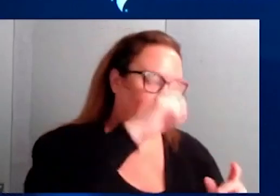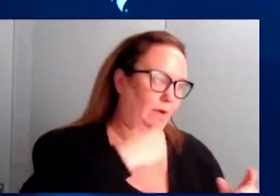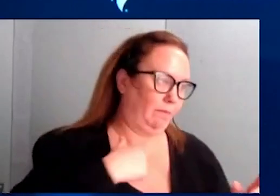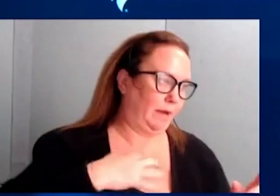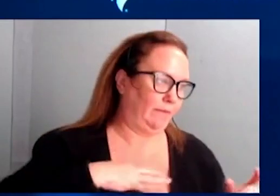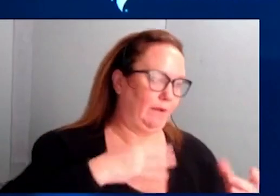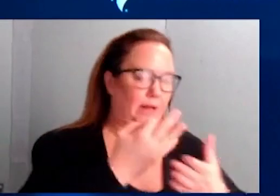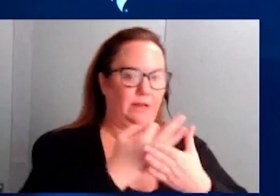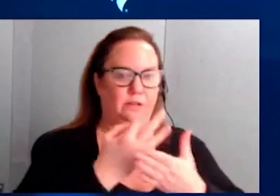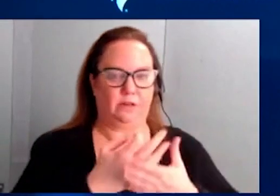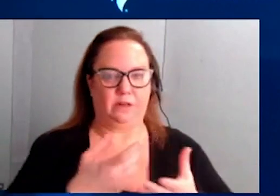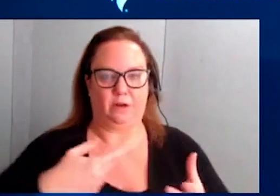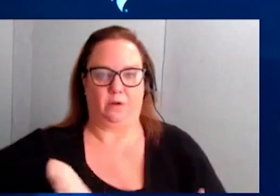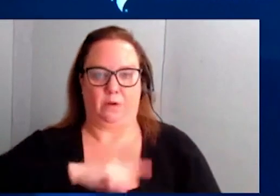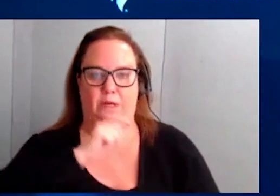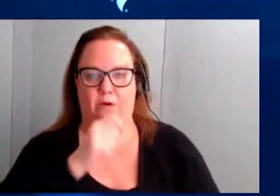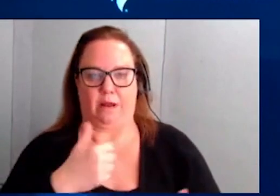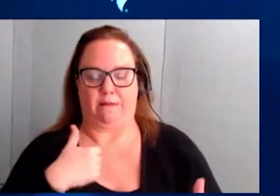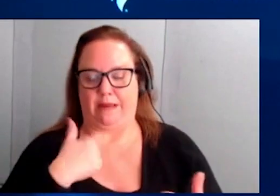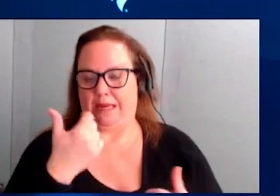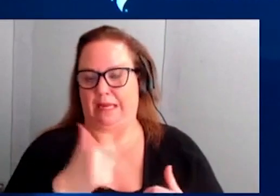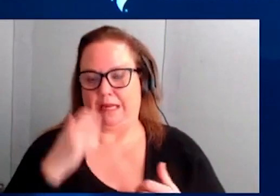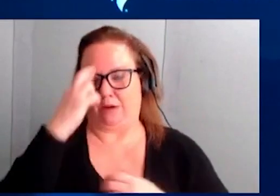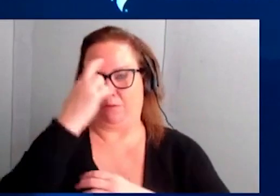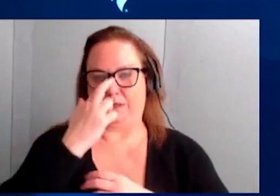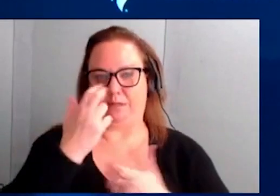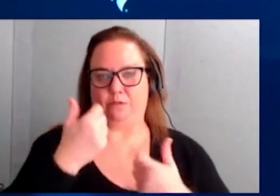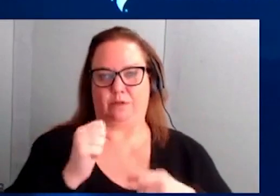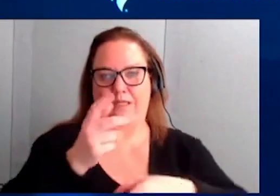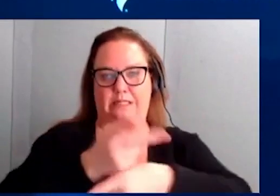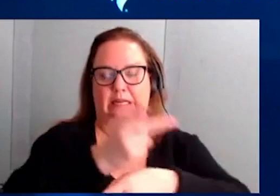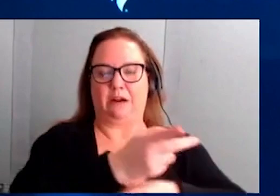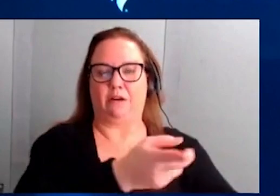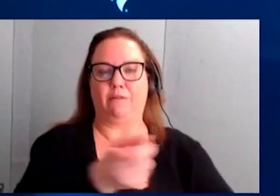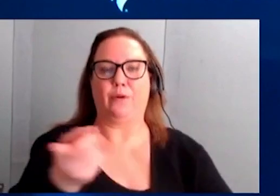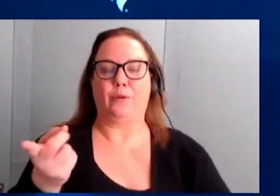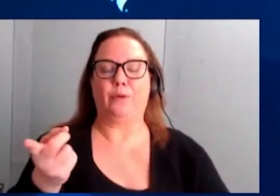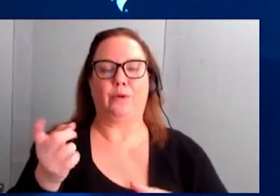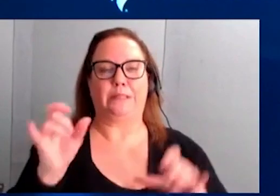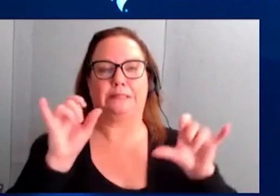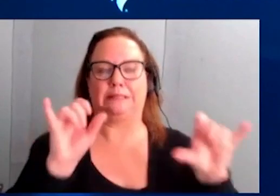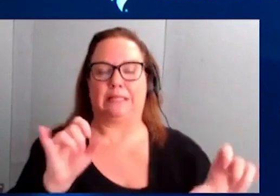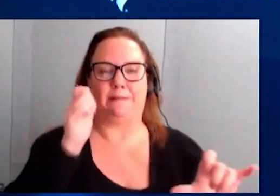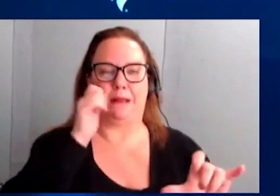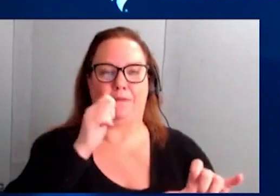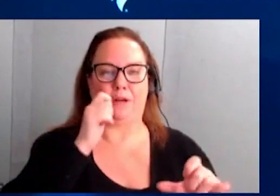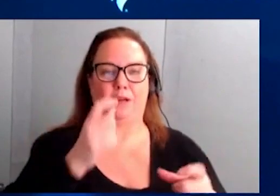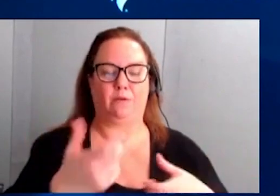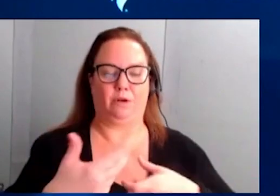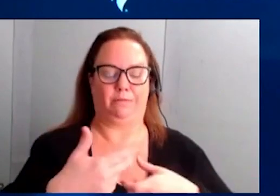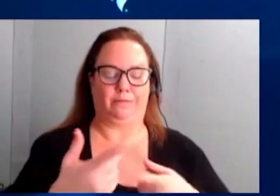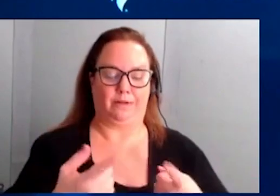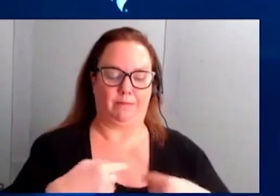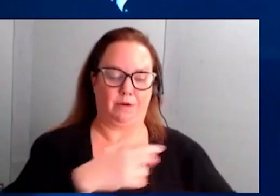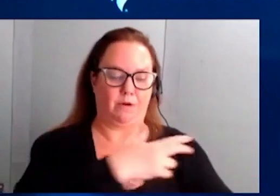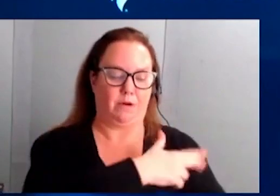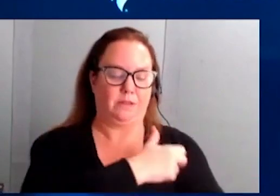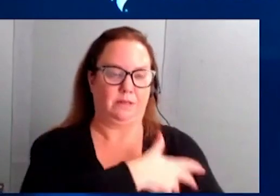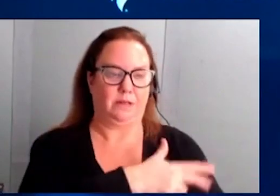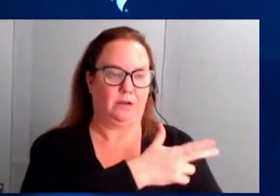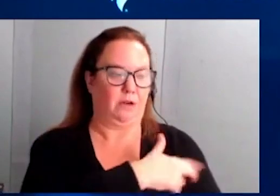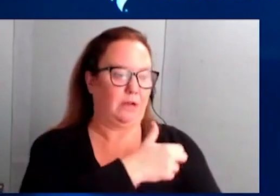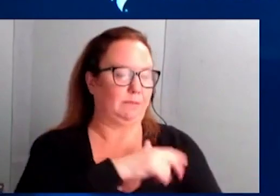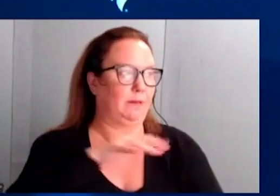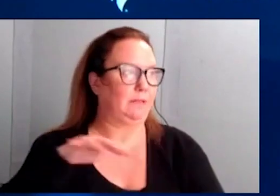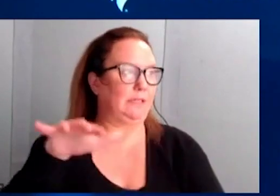about us, we don't have any other reason. We're just trying to take care of you. The same thing we do every day when you come into our hospital and all your hospitals around our